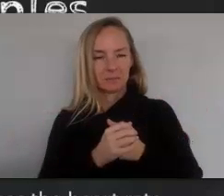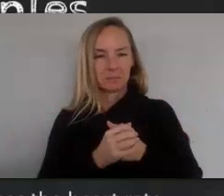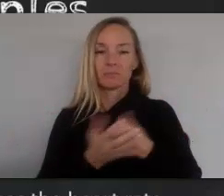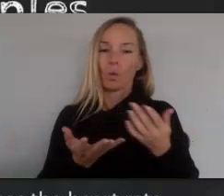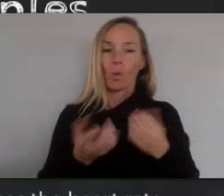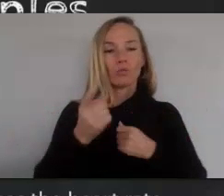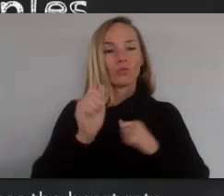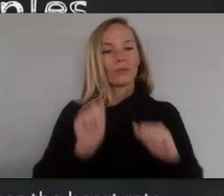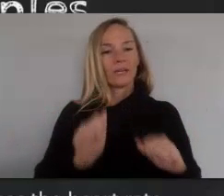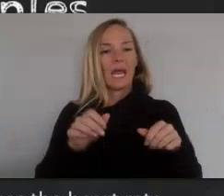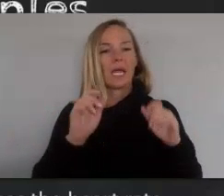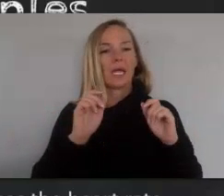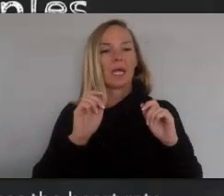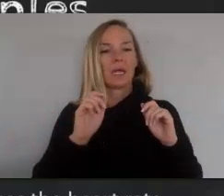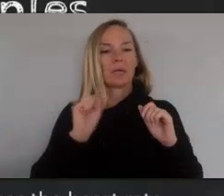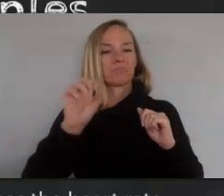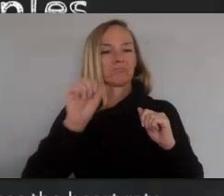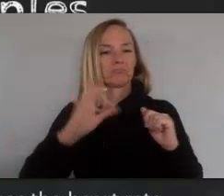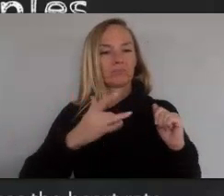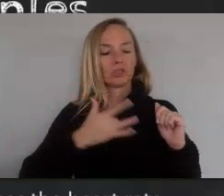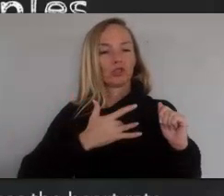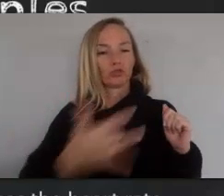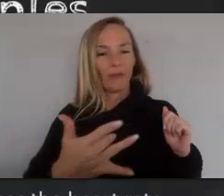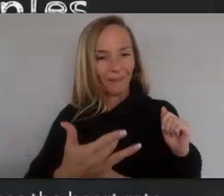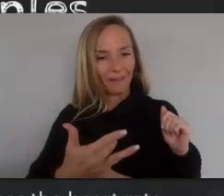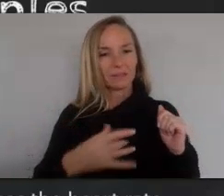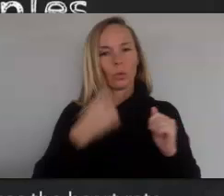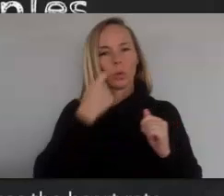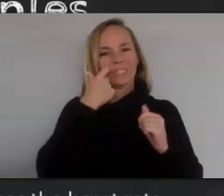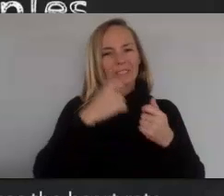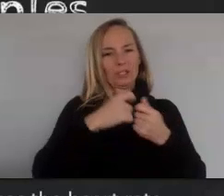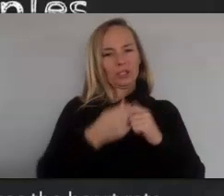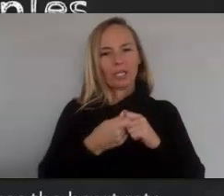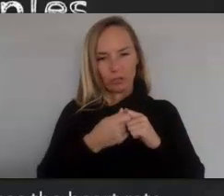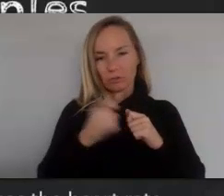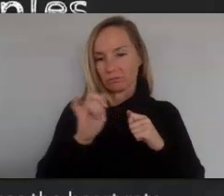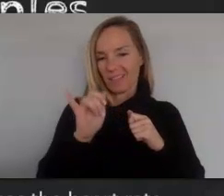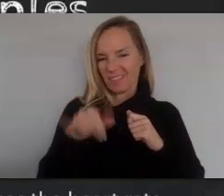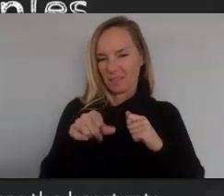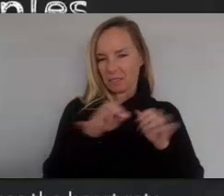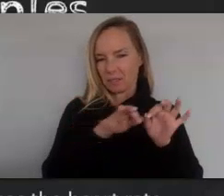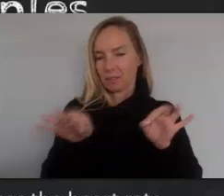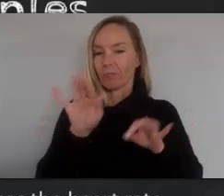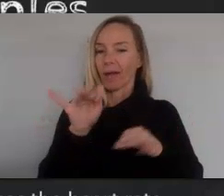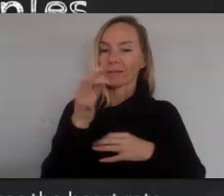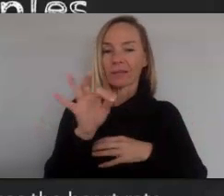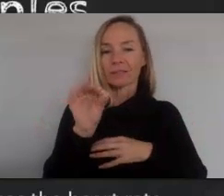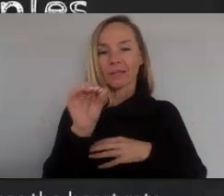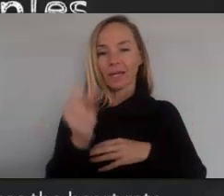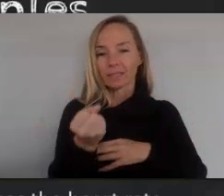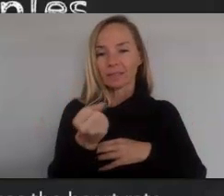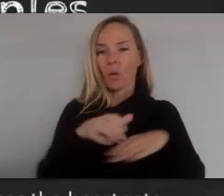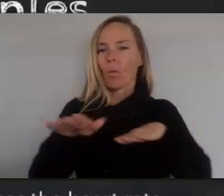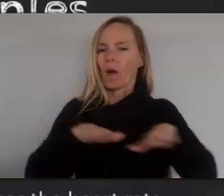you can give trends or recent changes that pertain to your topic. Like this one, by the